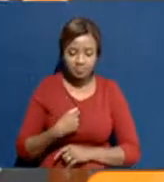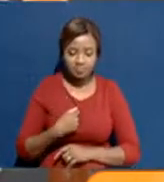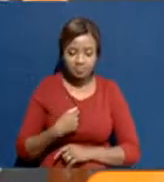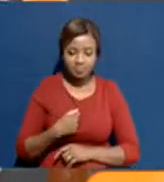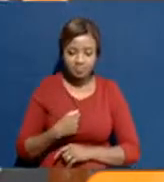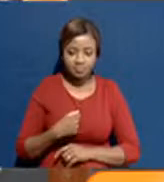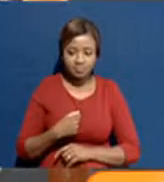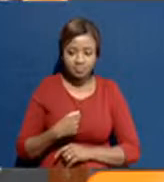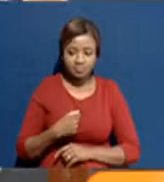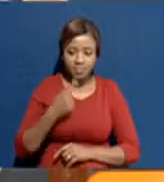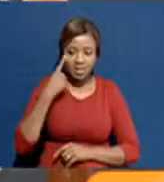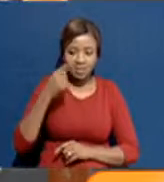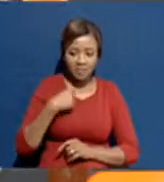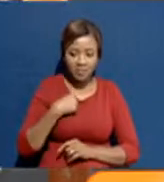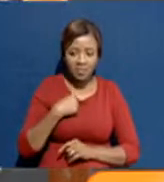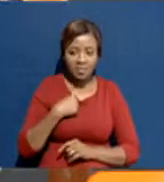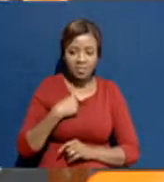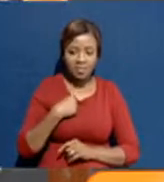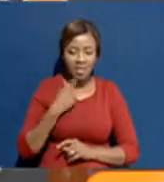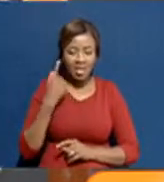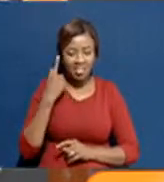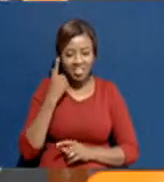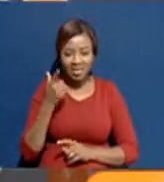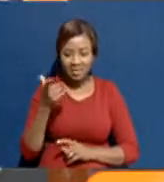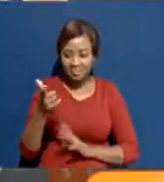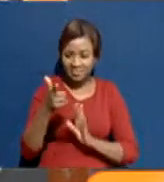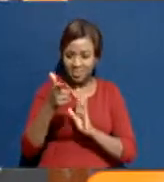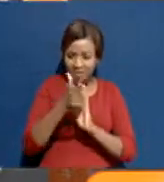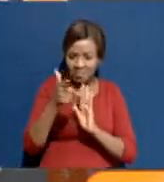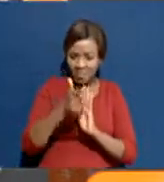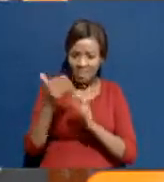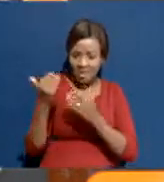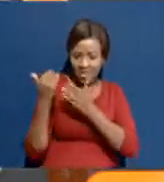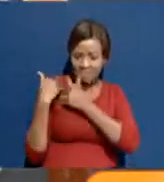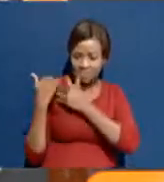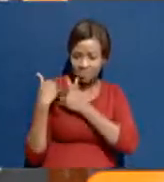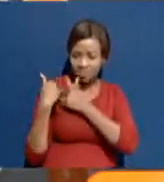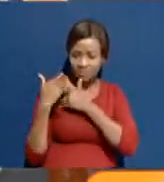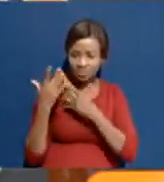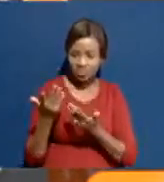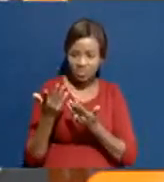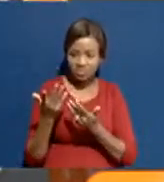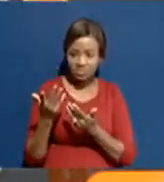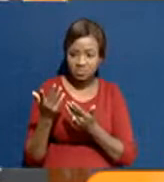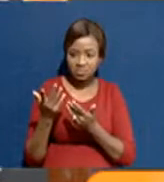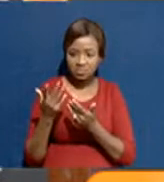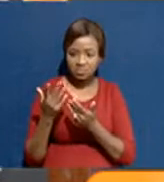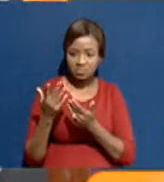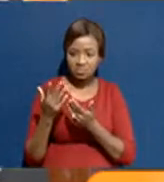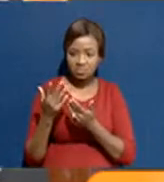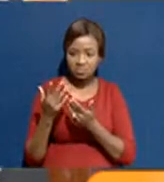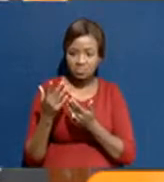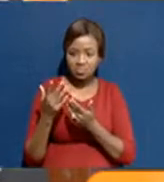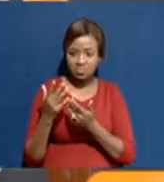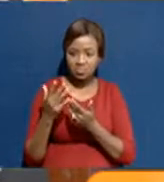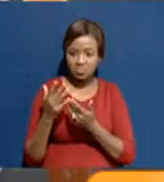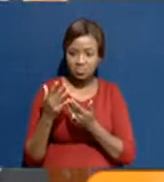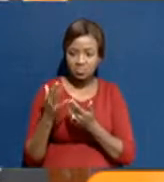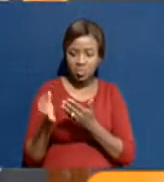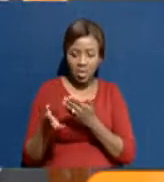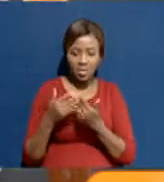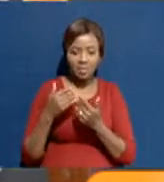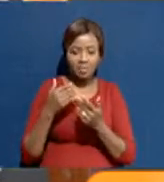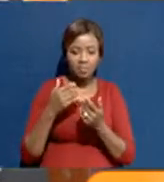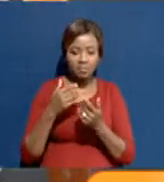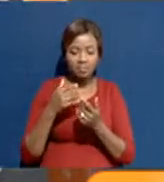for me, it was the fact that our media, which was supposed to be the benchmark for truth, was